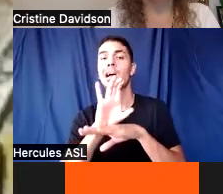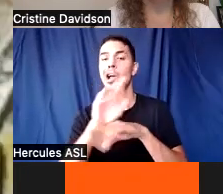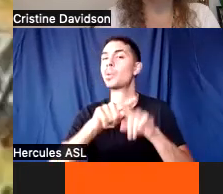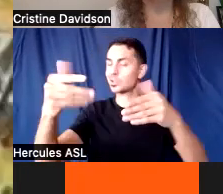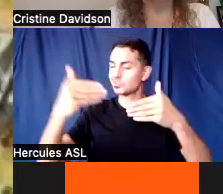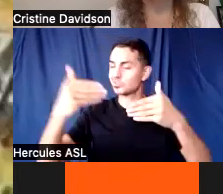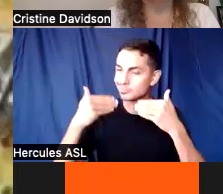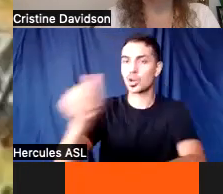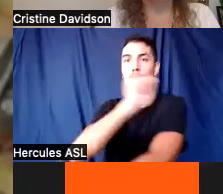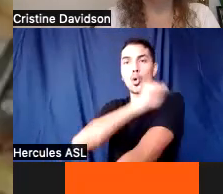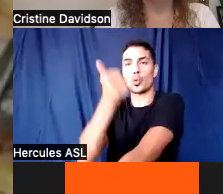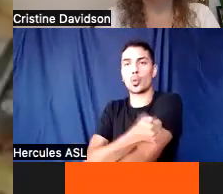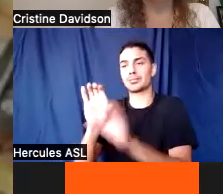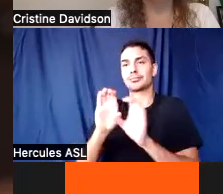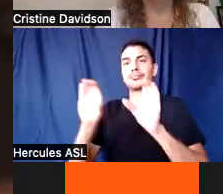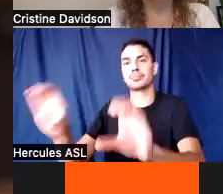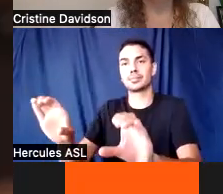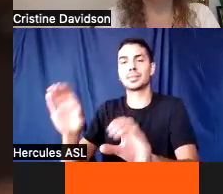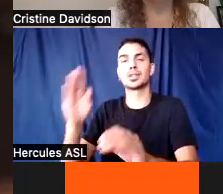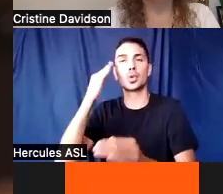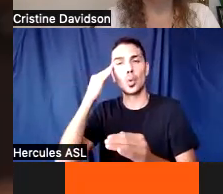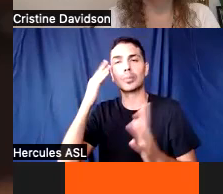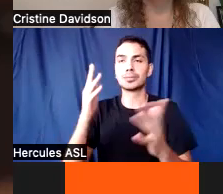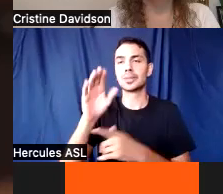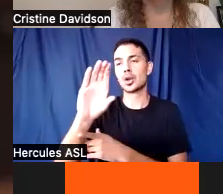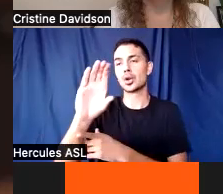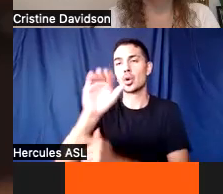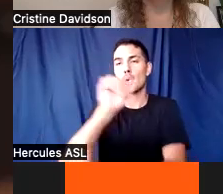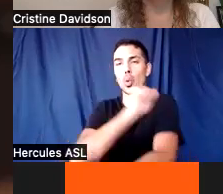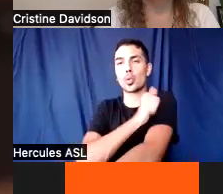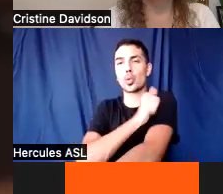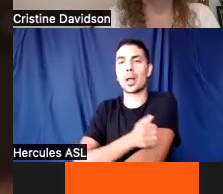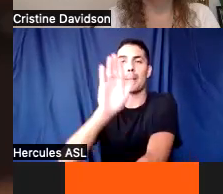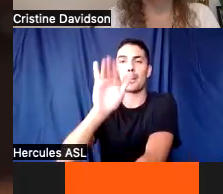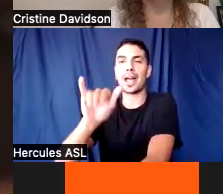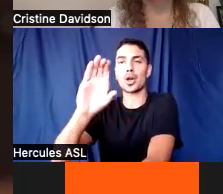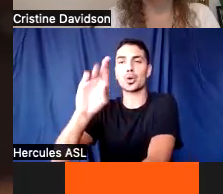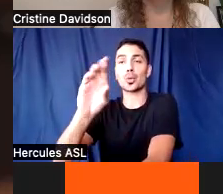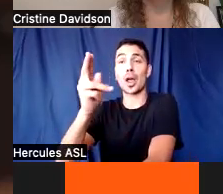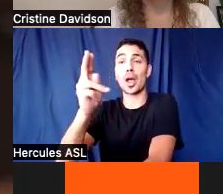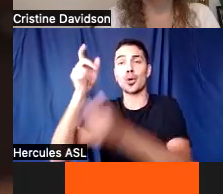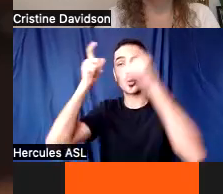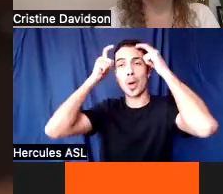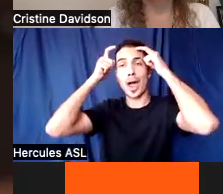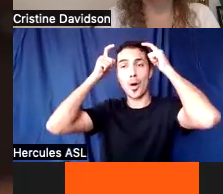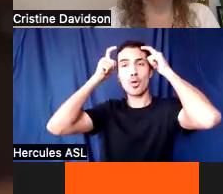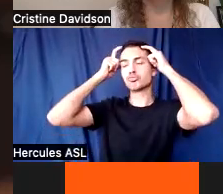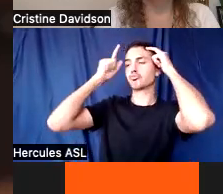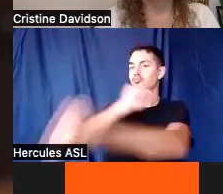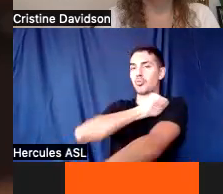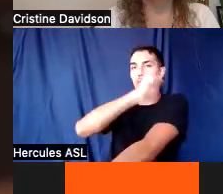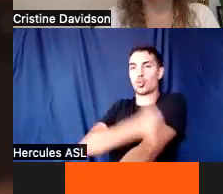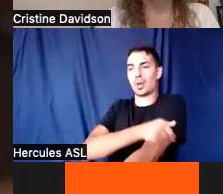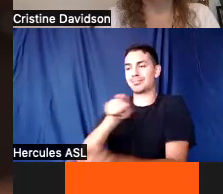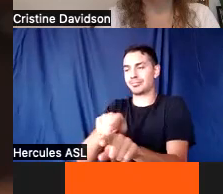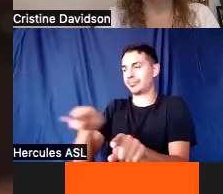the crown to attempt colonies in what's now the United States. And I can quote you the phrase, she told them, "Go where